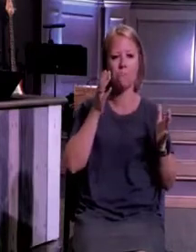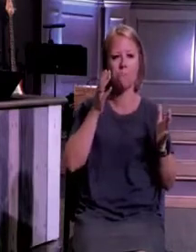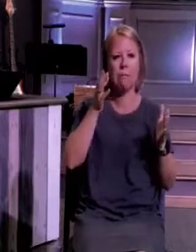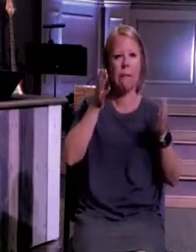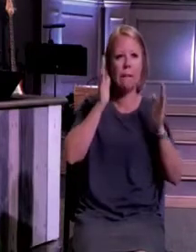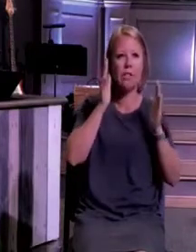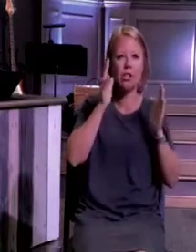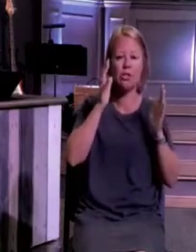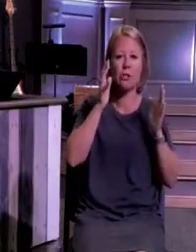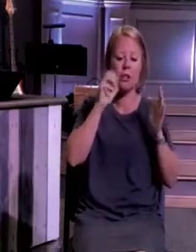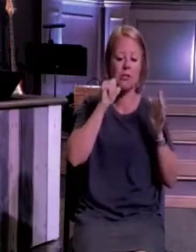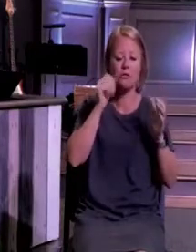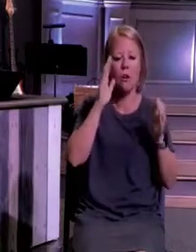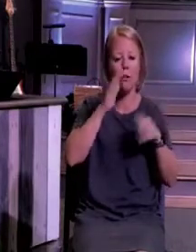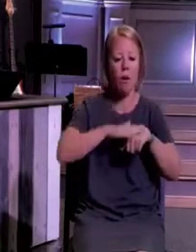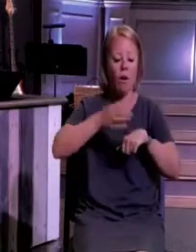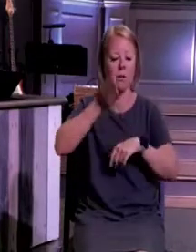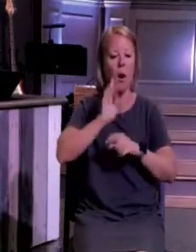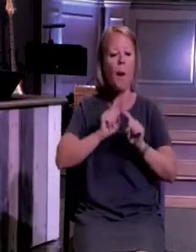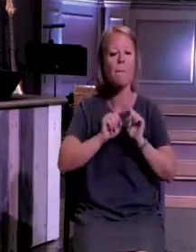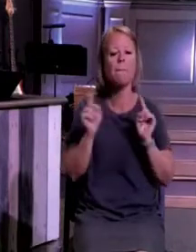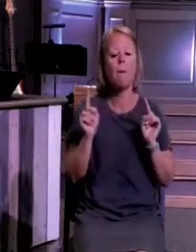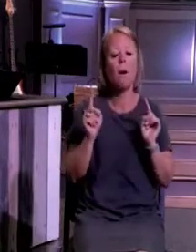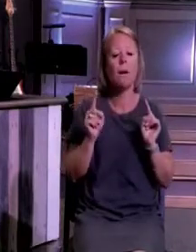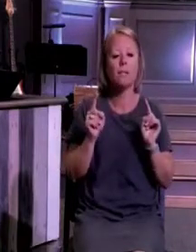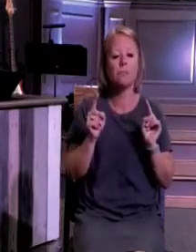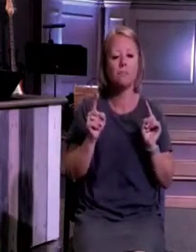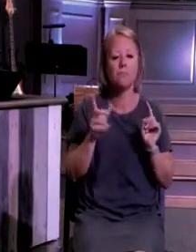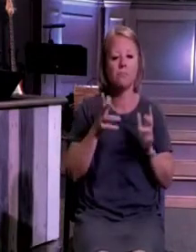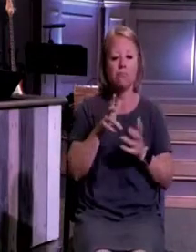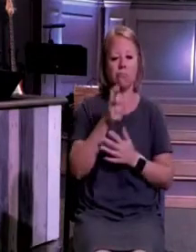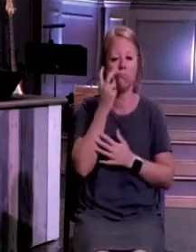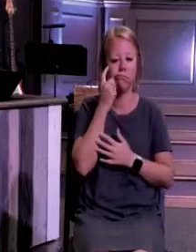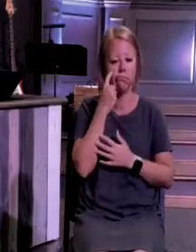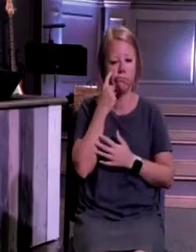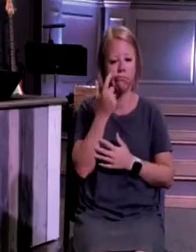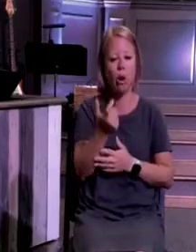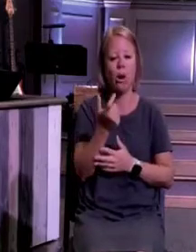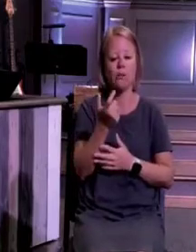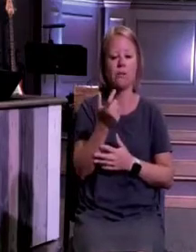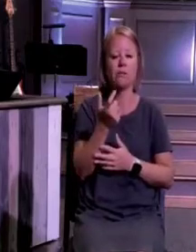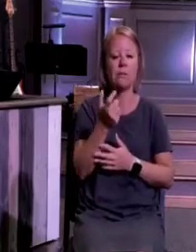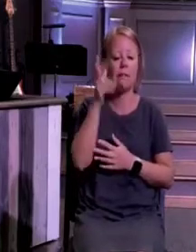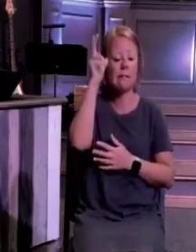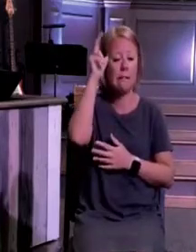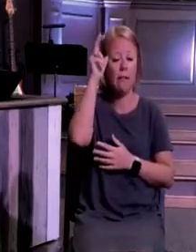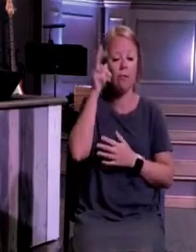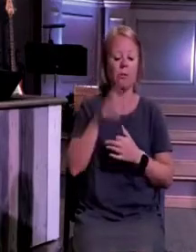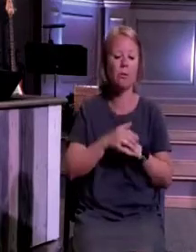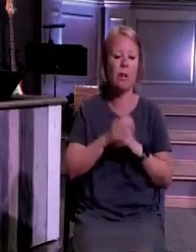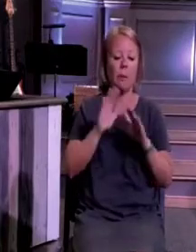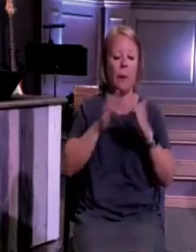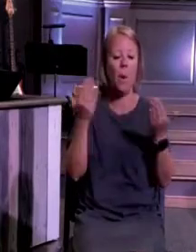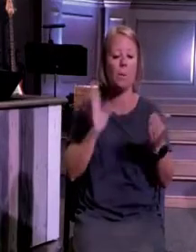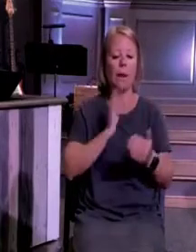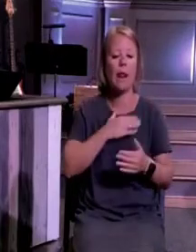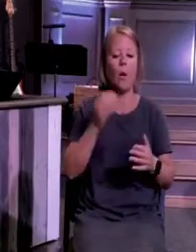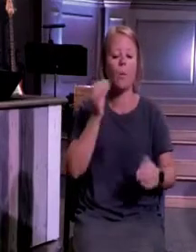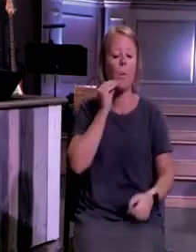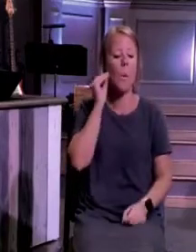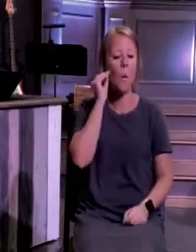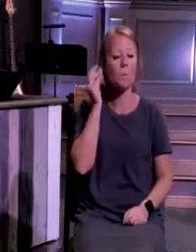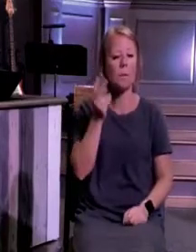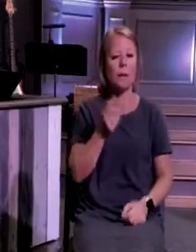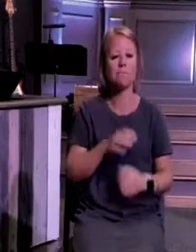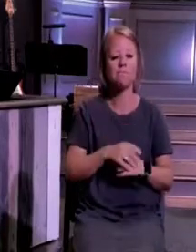and captures us with the one-eyed monster of the devil himself that we open up in our homes, that we